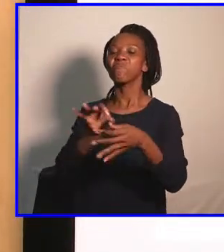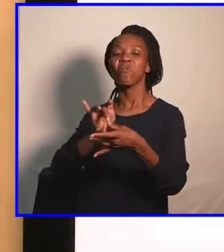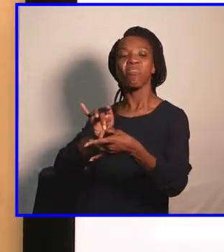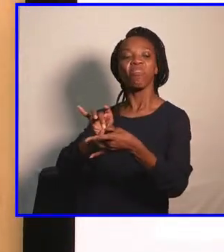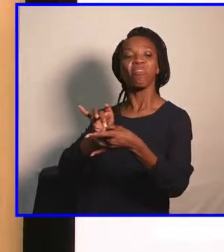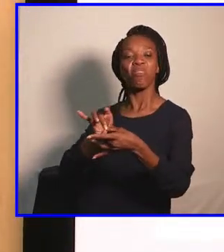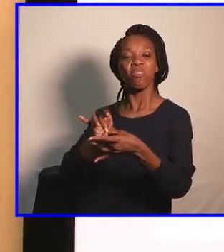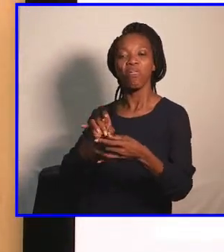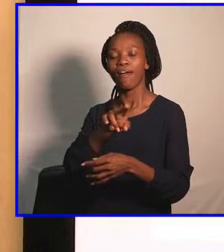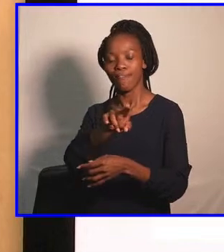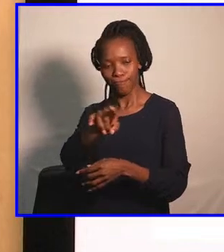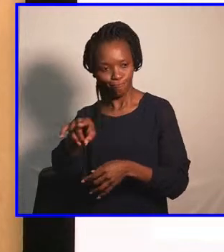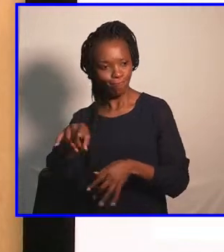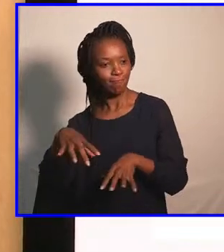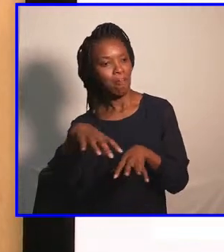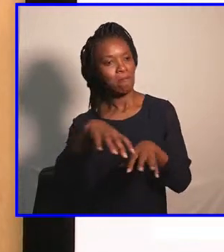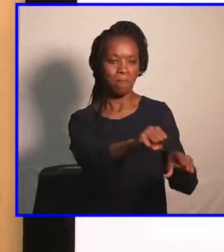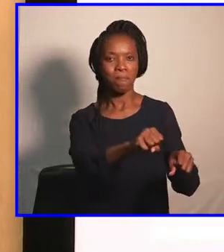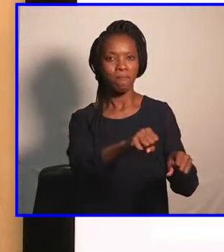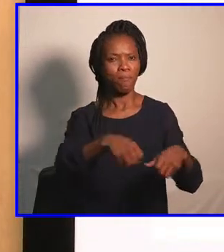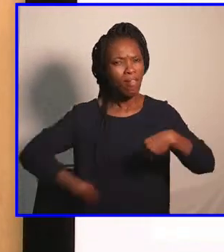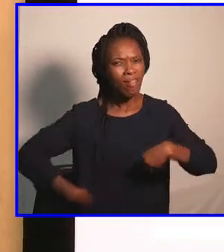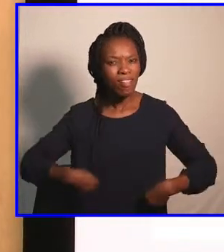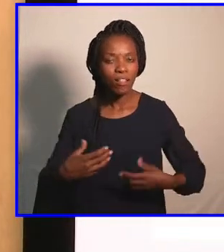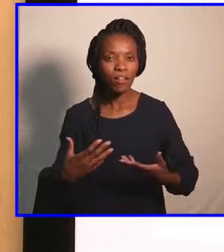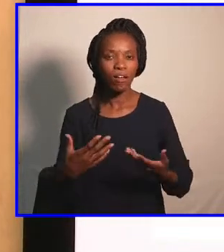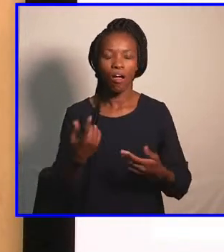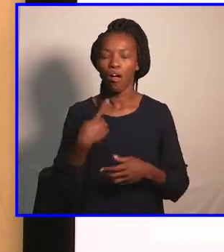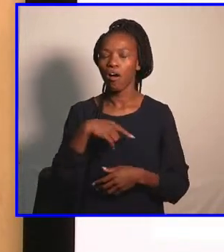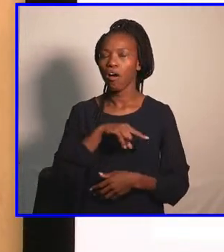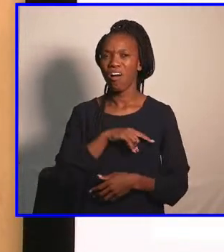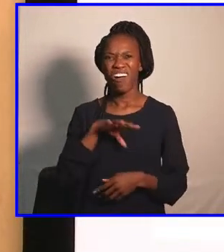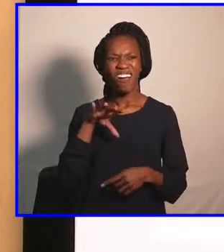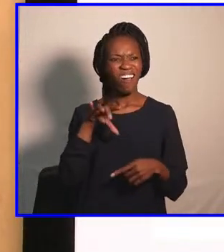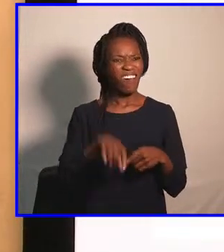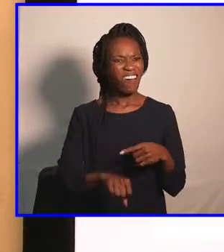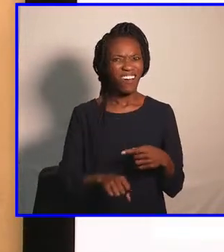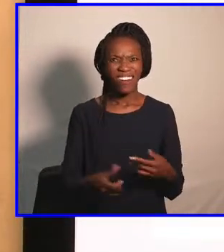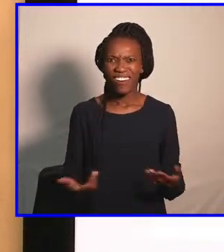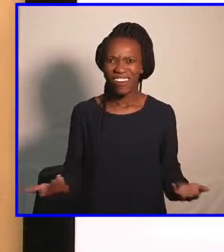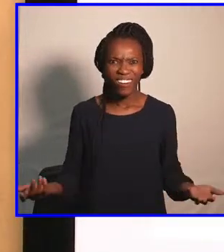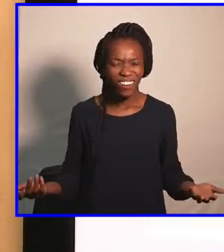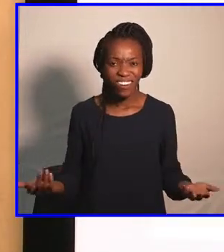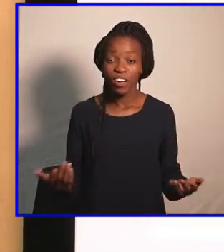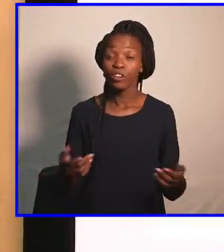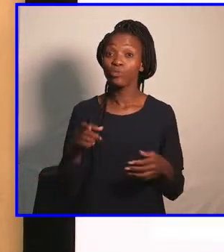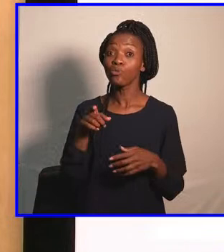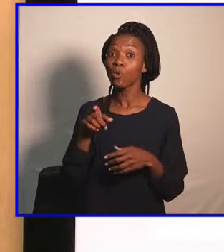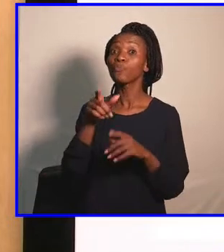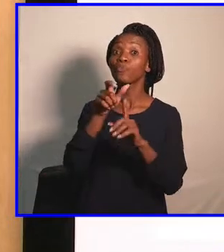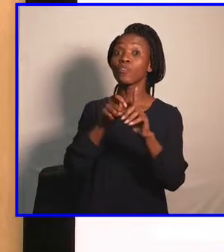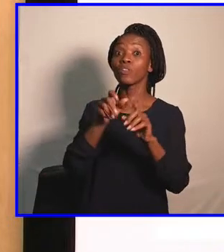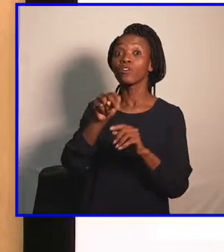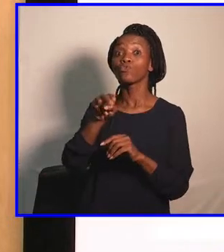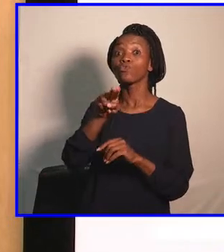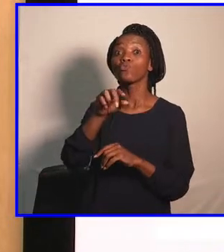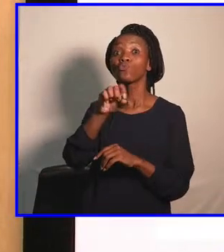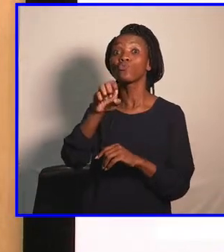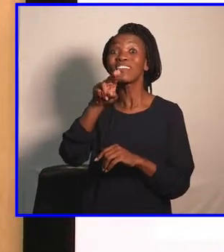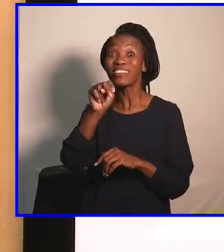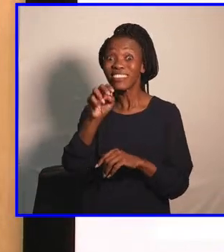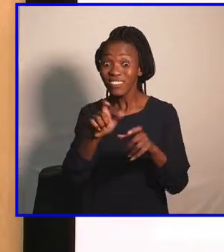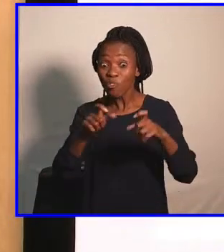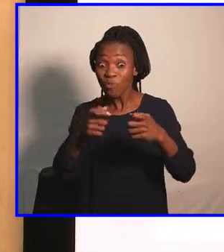people. The most damning finding of the Nugent Commission was that there was